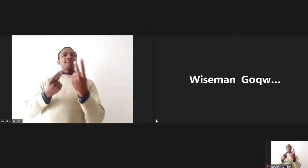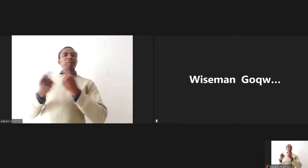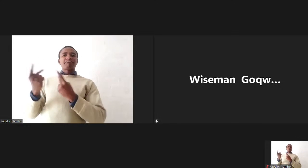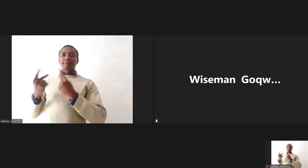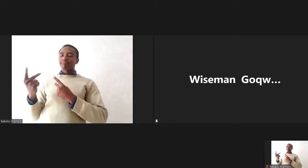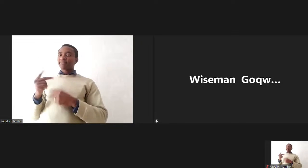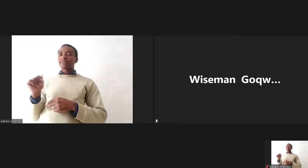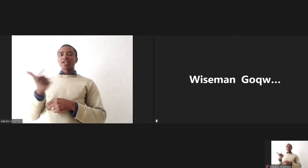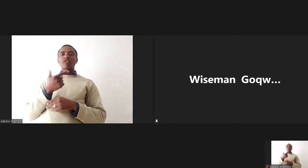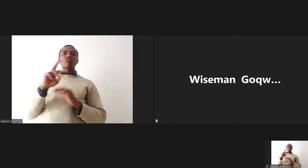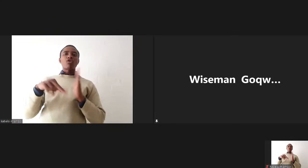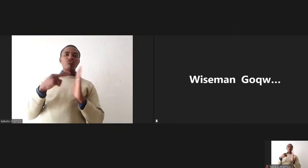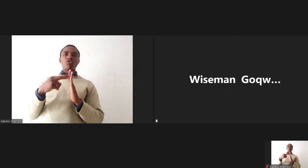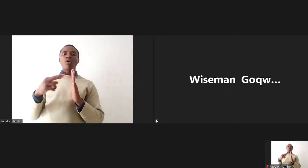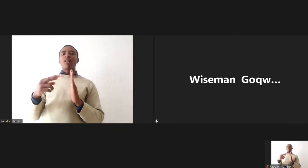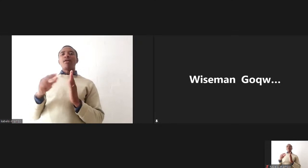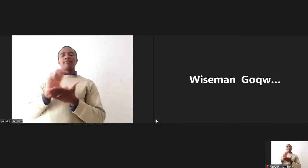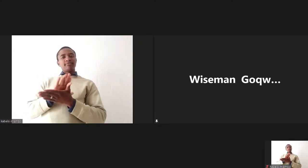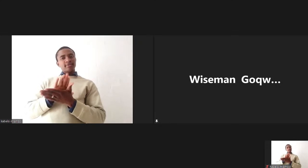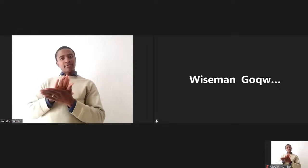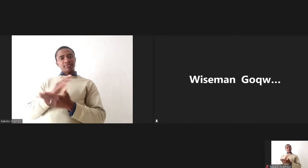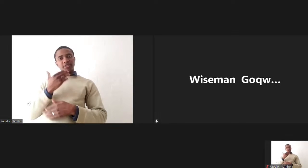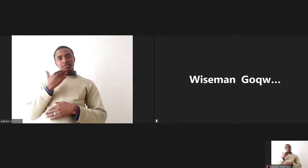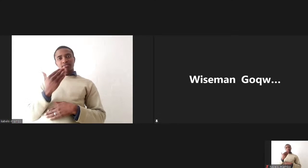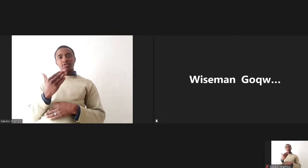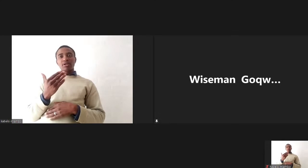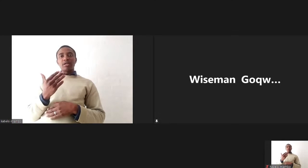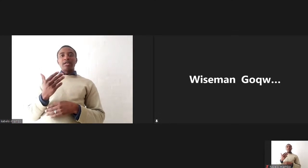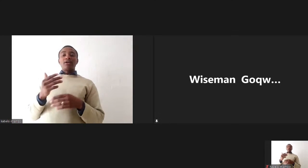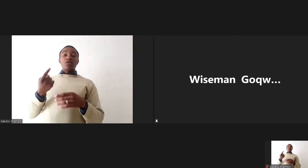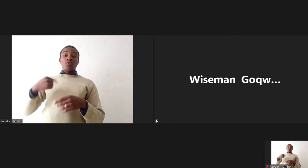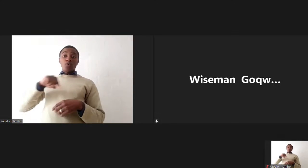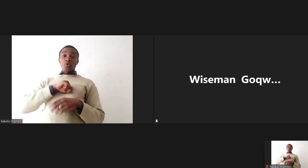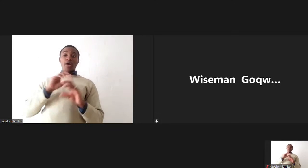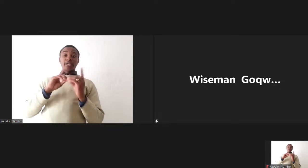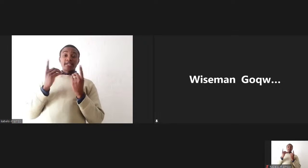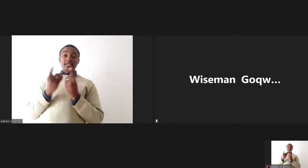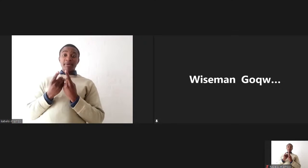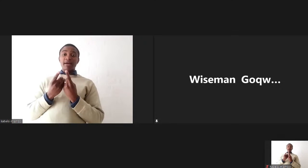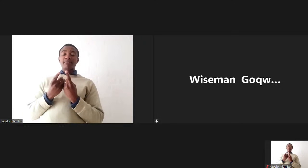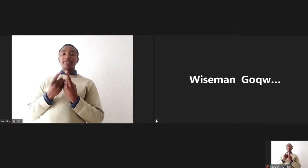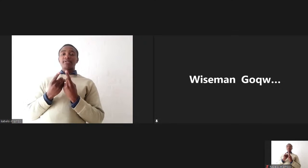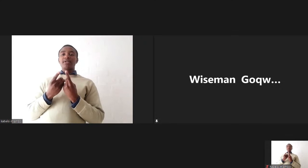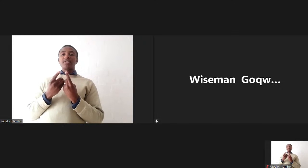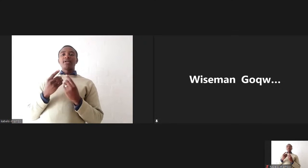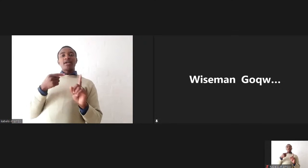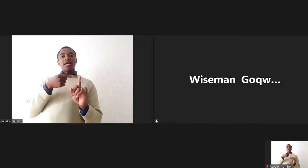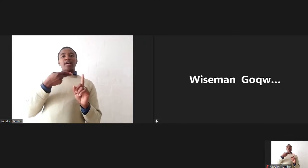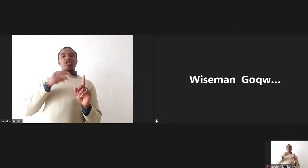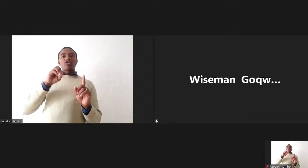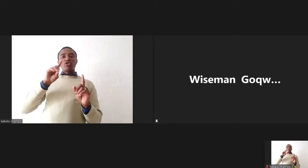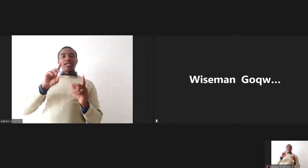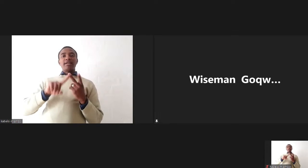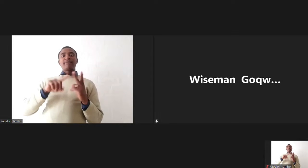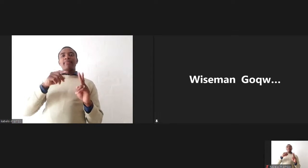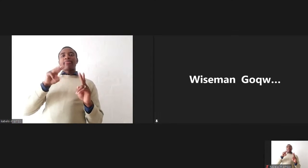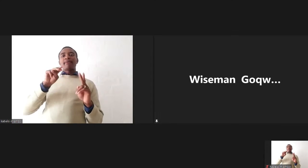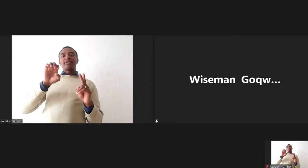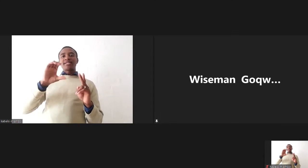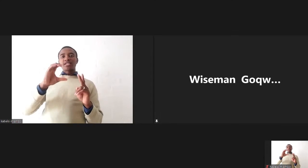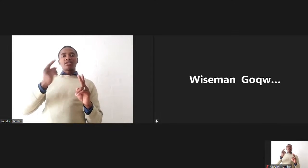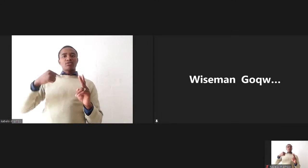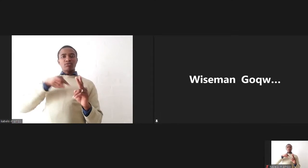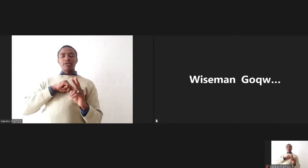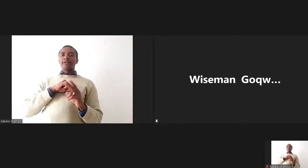Everybody's role is really, really appreciated. And as the department, on behalf of the HOD and the MEC, we are very, very pleased of